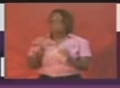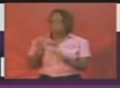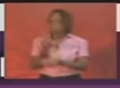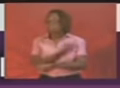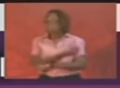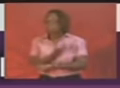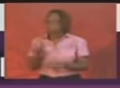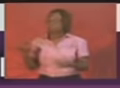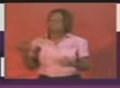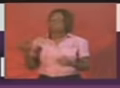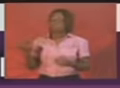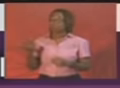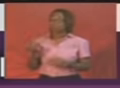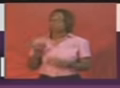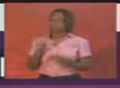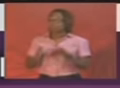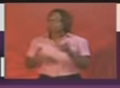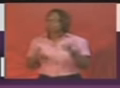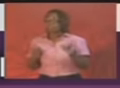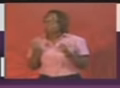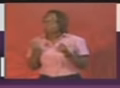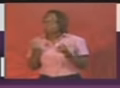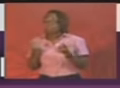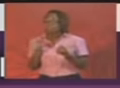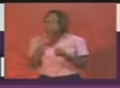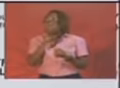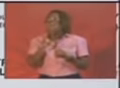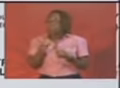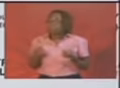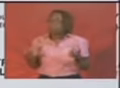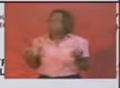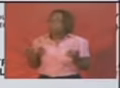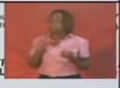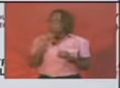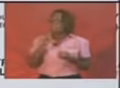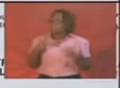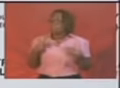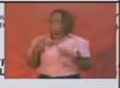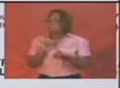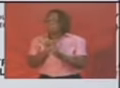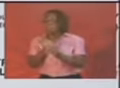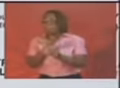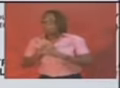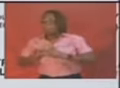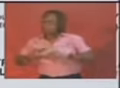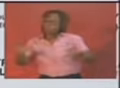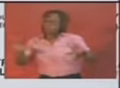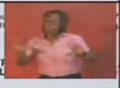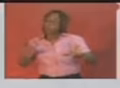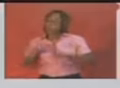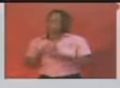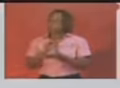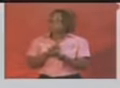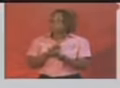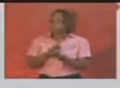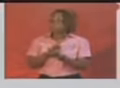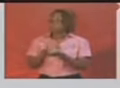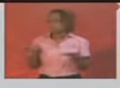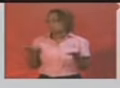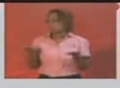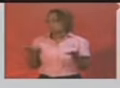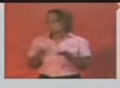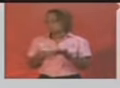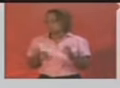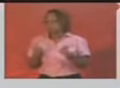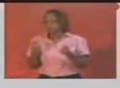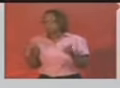no spreading of the virus? Thank you. Right. So the chart with regards to influenza and